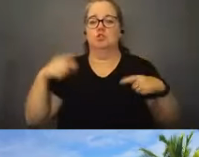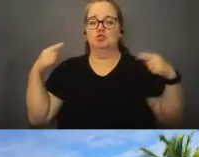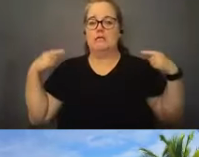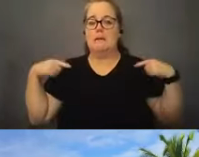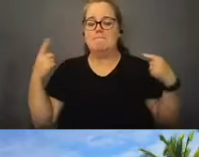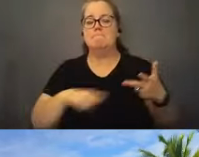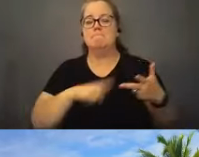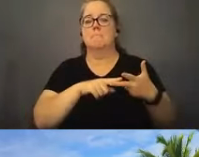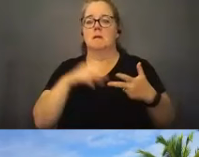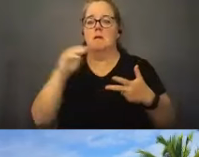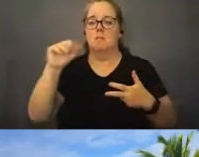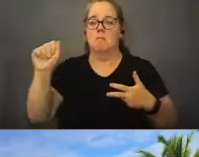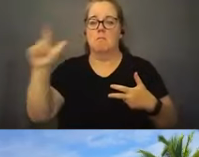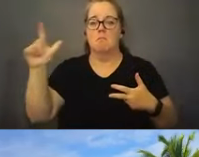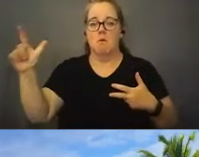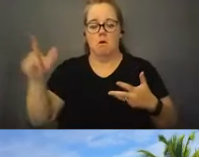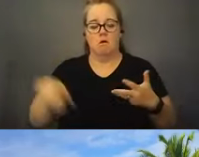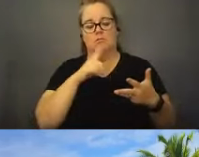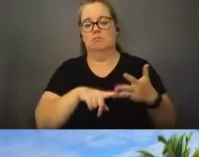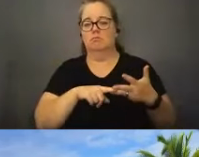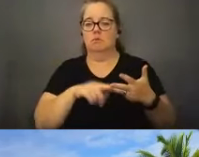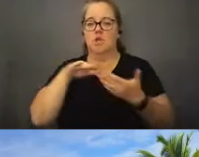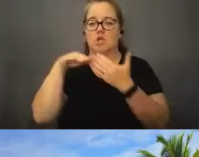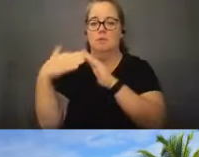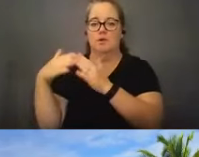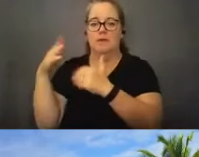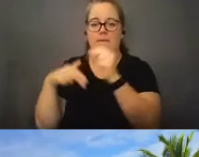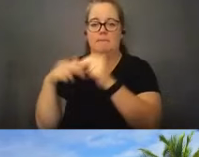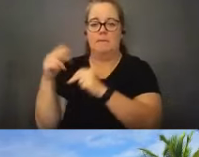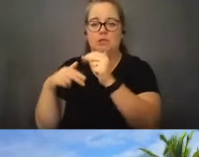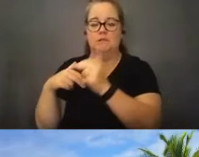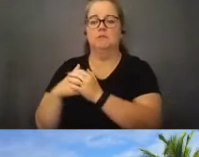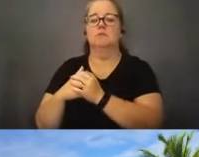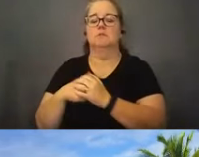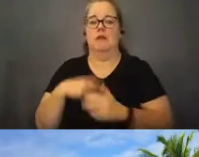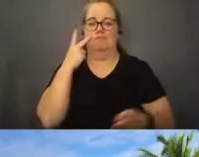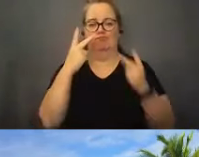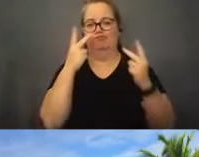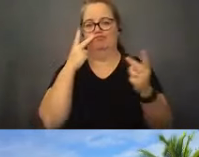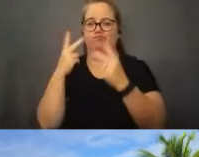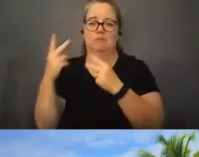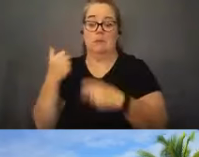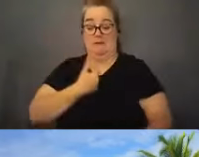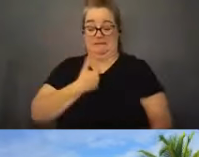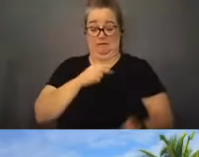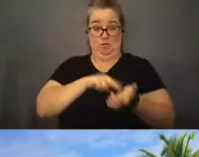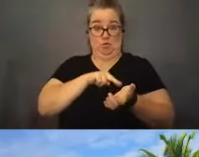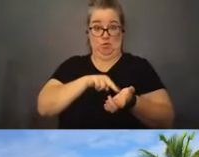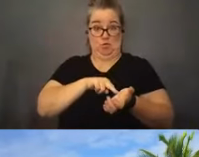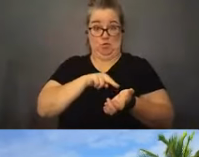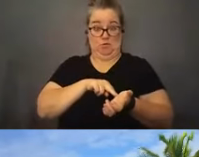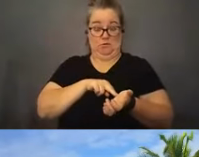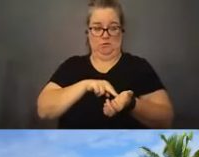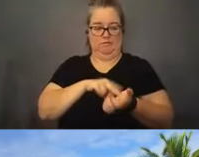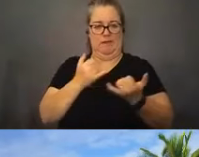the mall and community buildings. And me being a nurse, now when I walk in